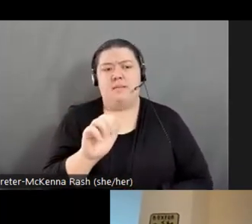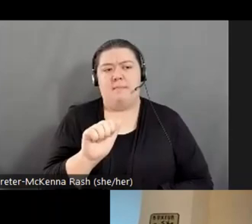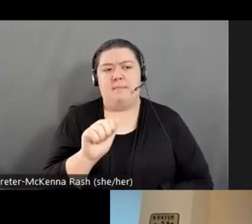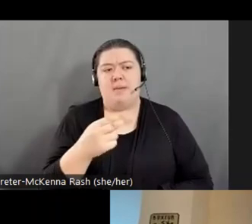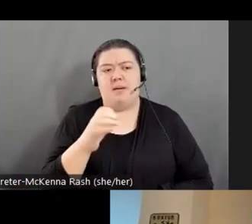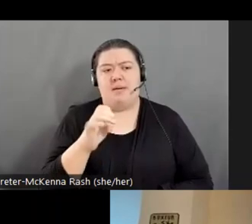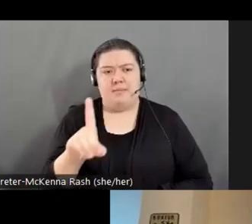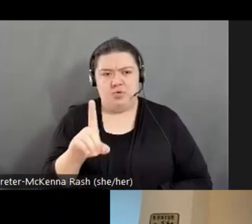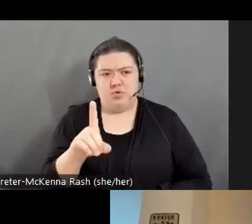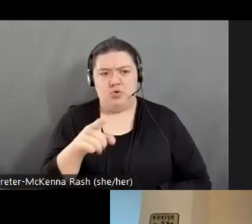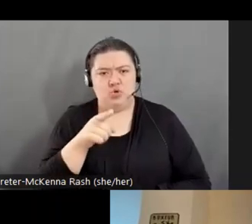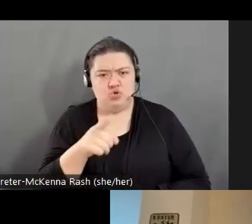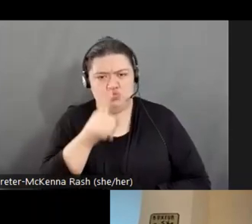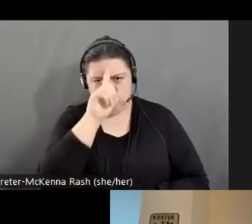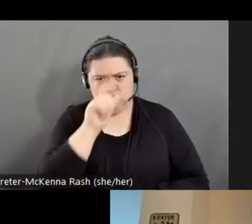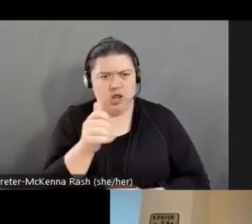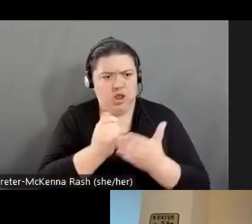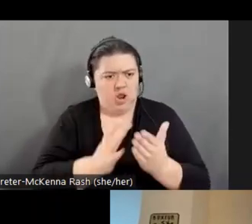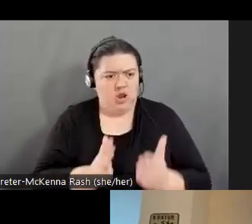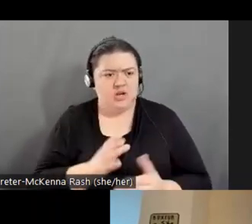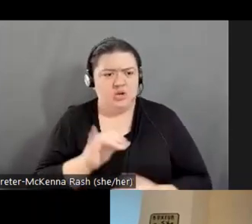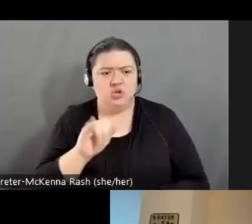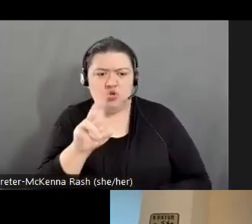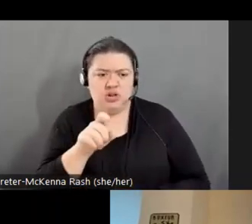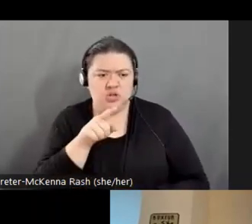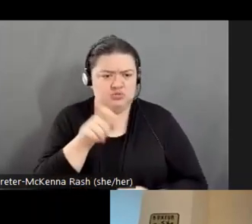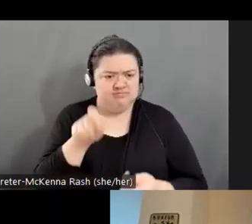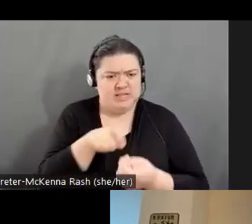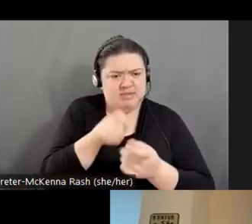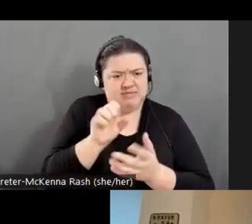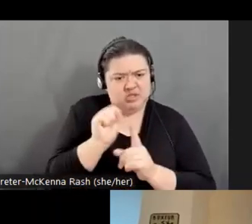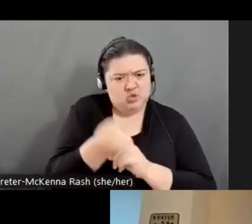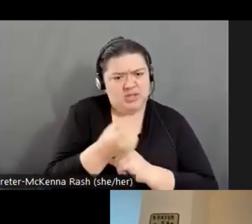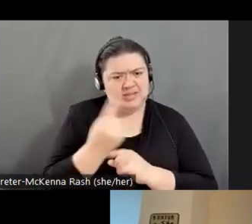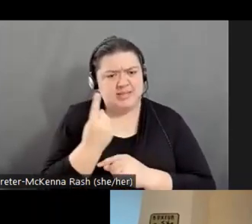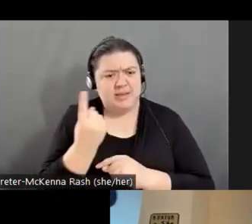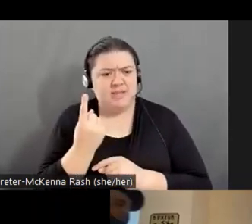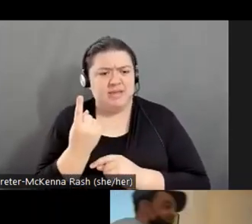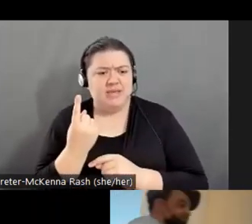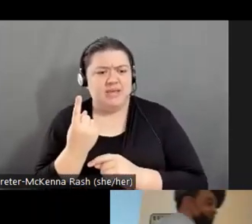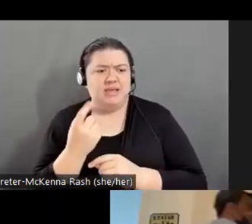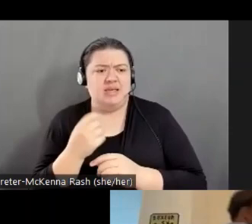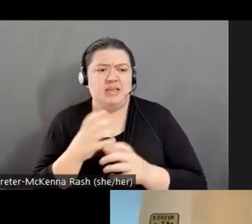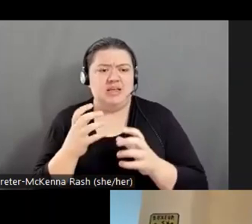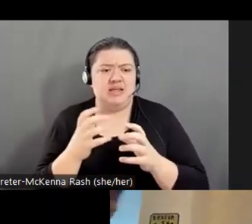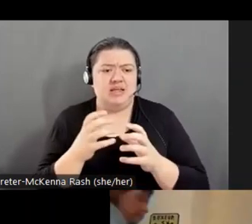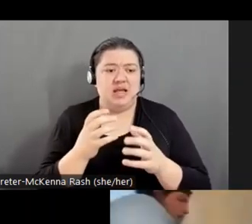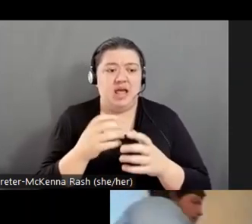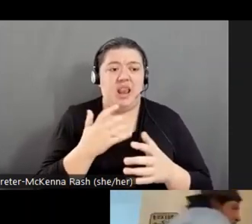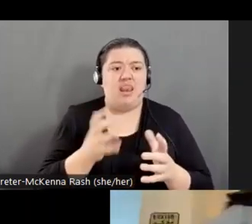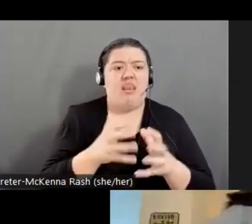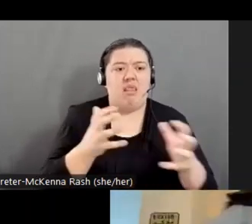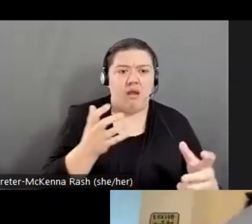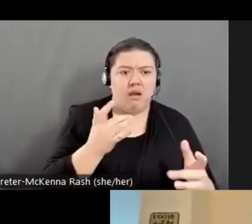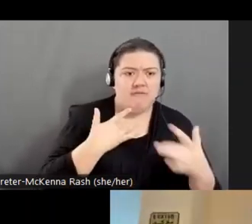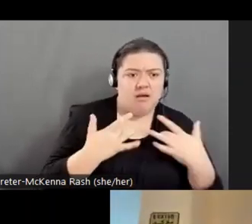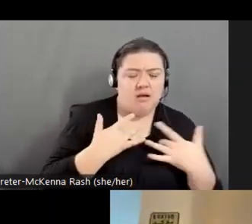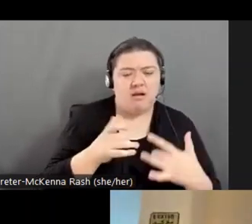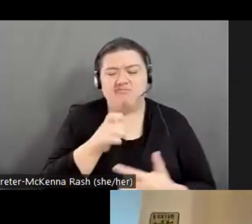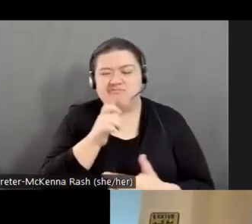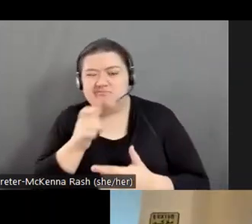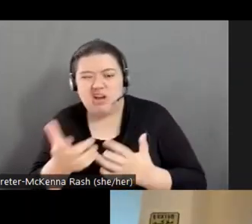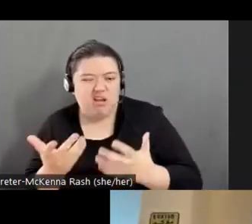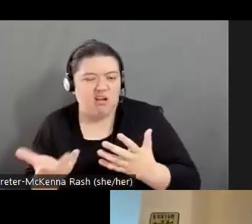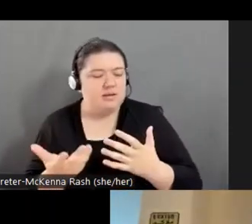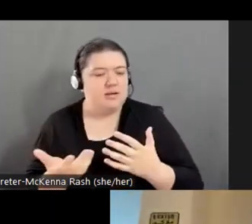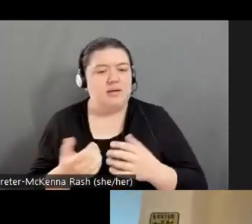to worry about. Julie, really in certain situations, do like, is it something some artists worry about, some don't? Mahmoud,